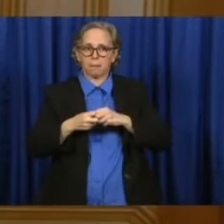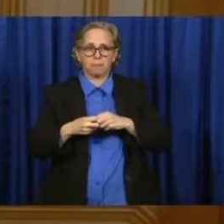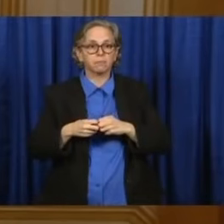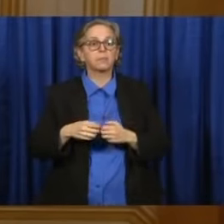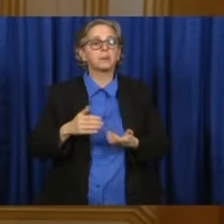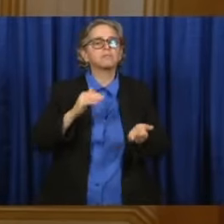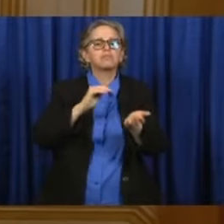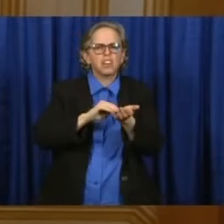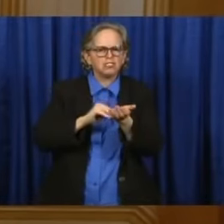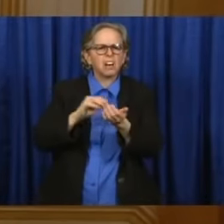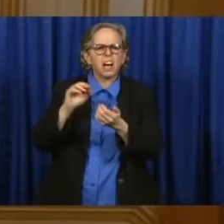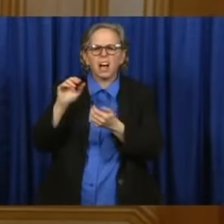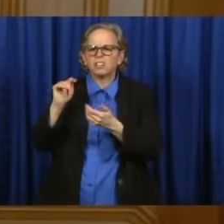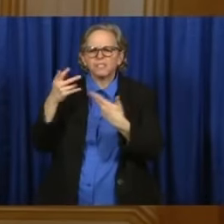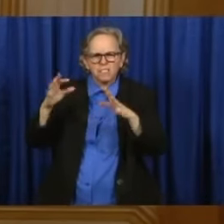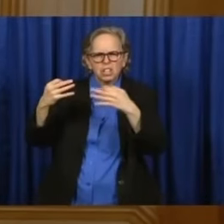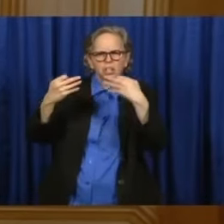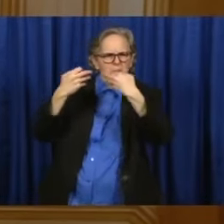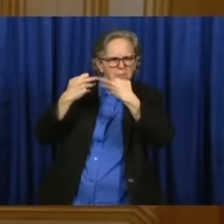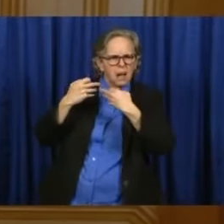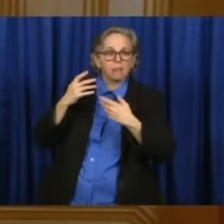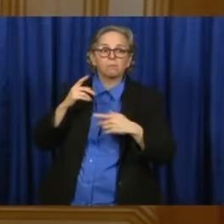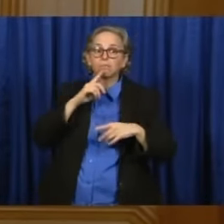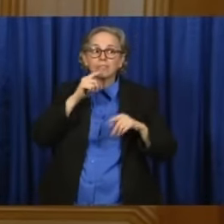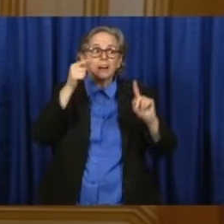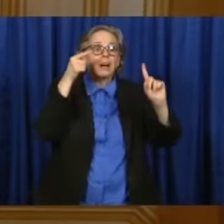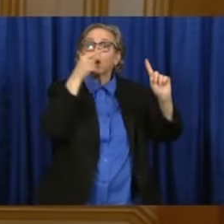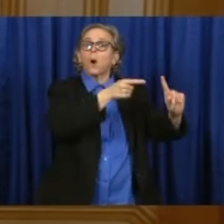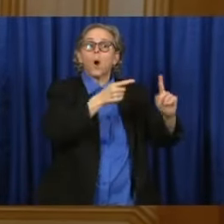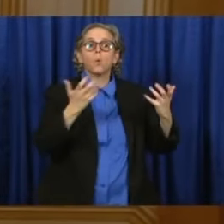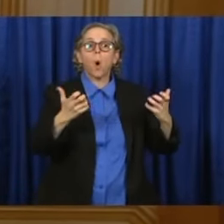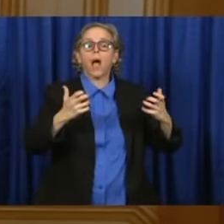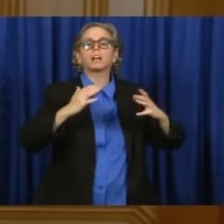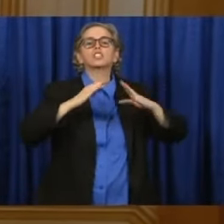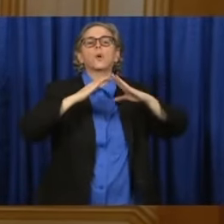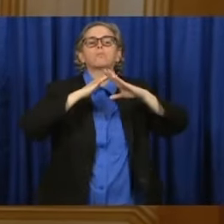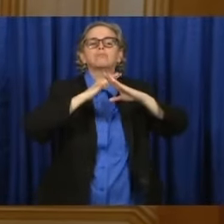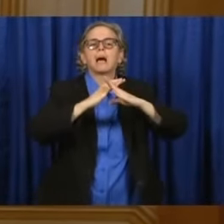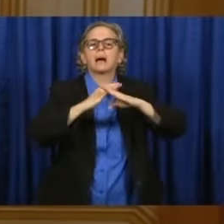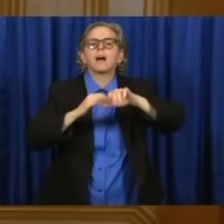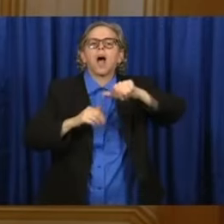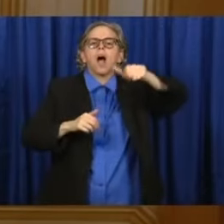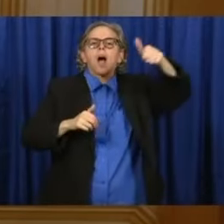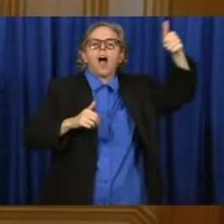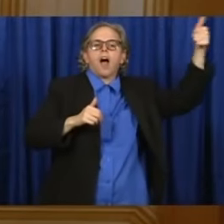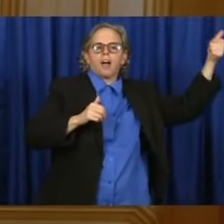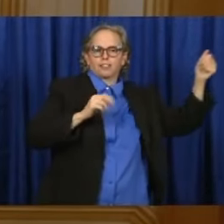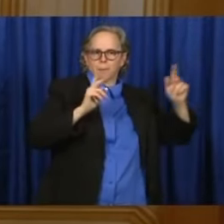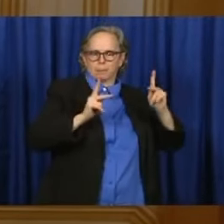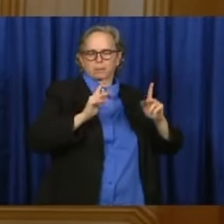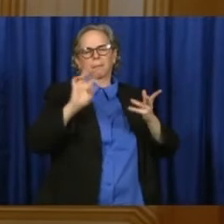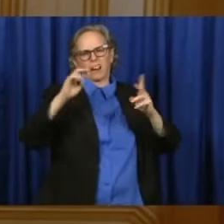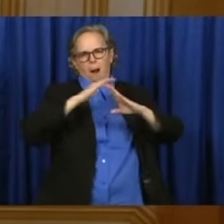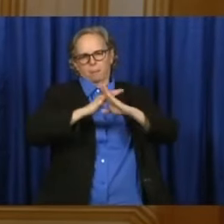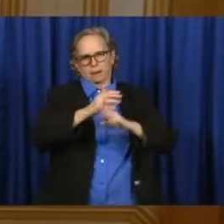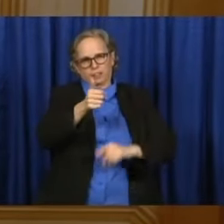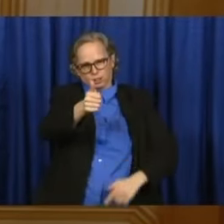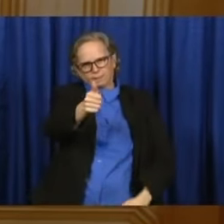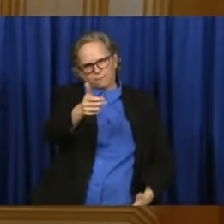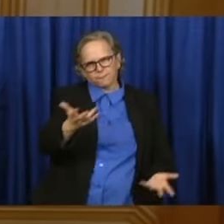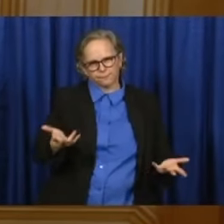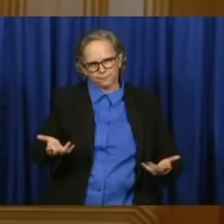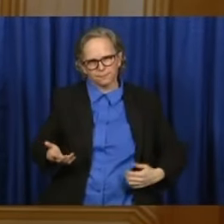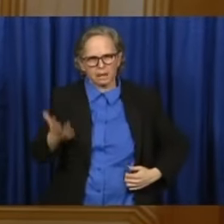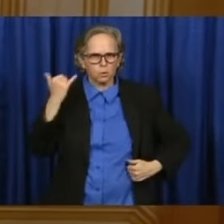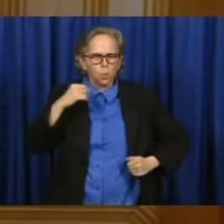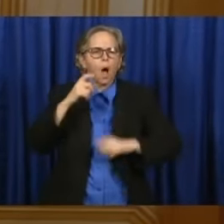really kind of protect other people as much as they do us. In other words, it stops, when